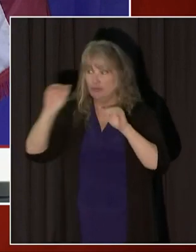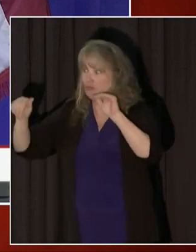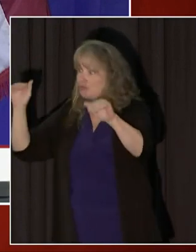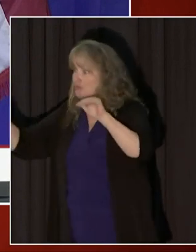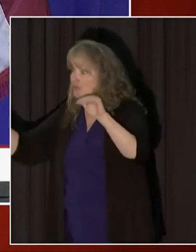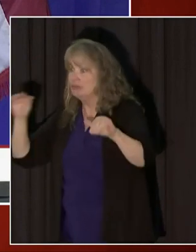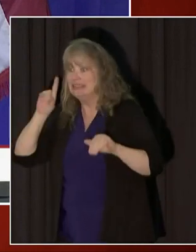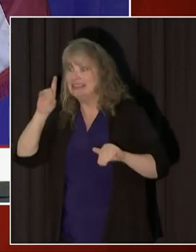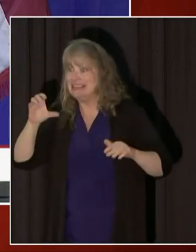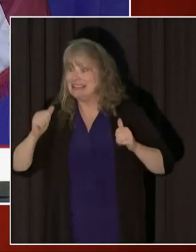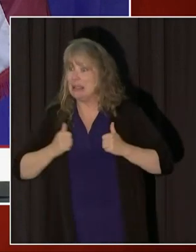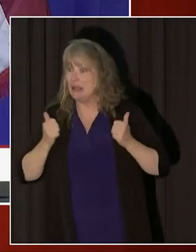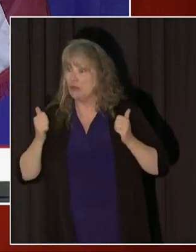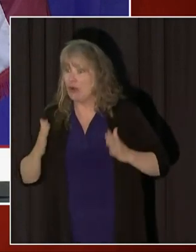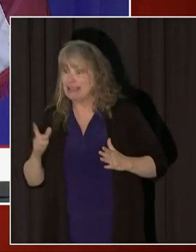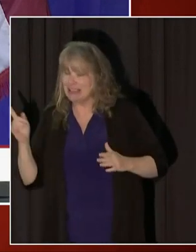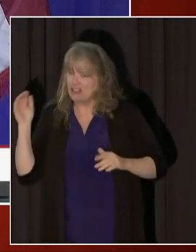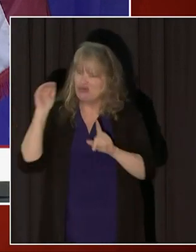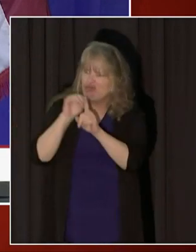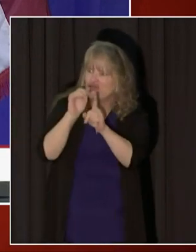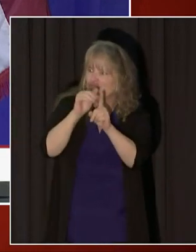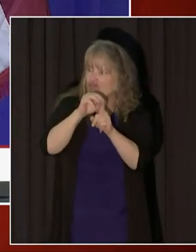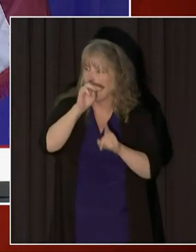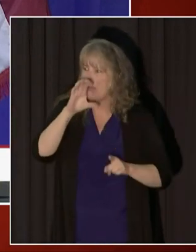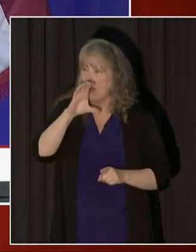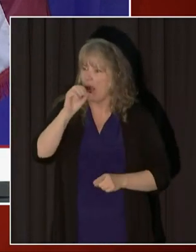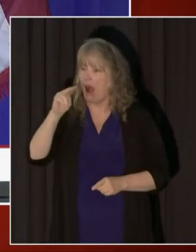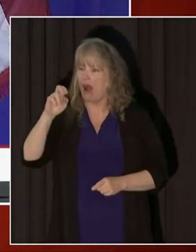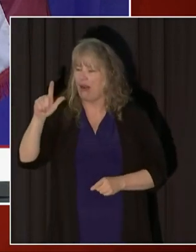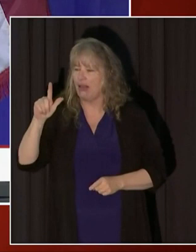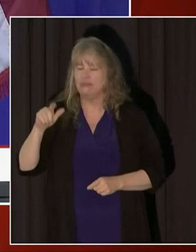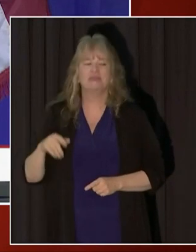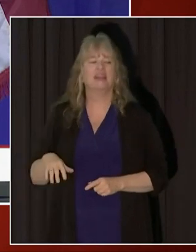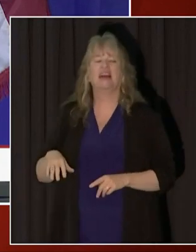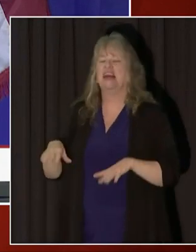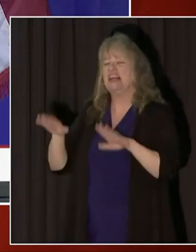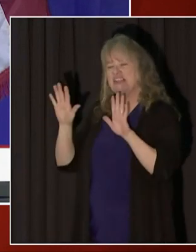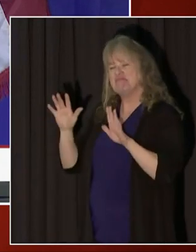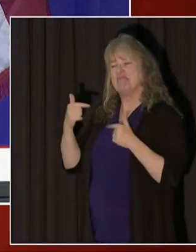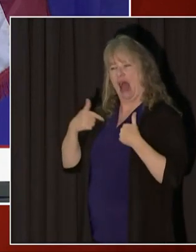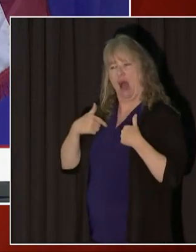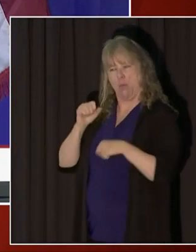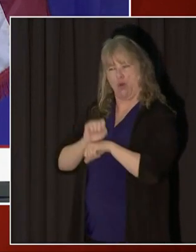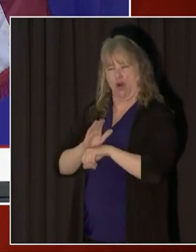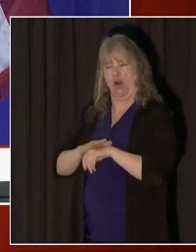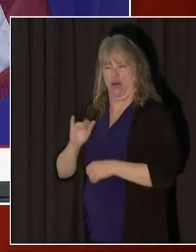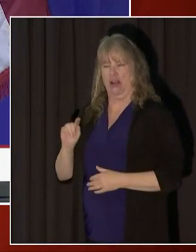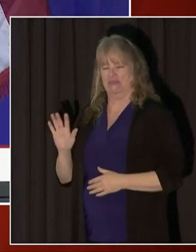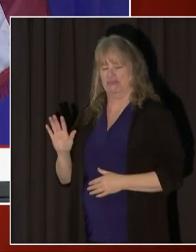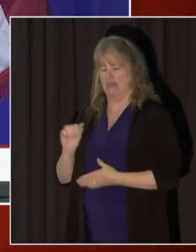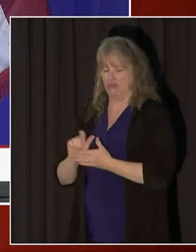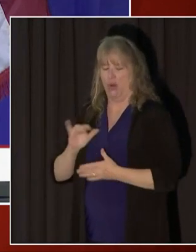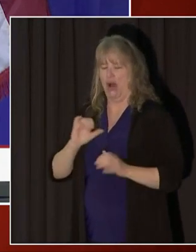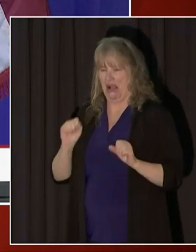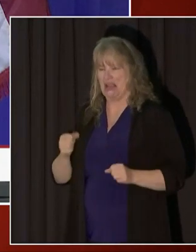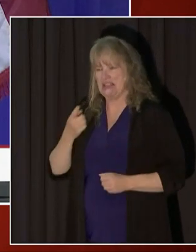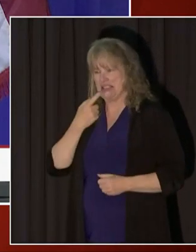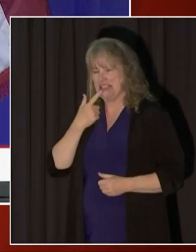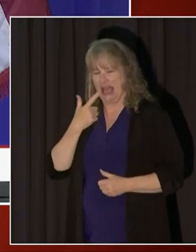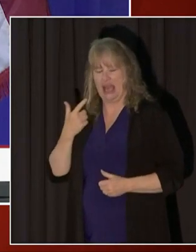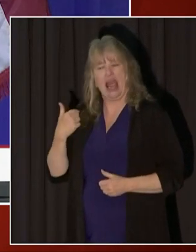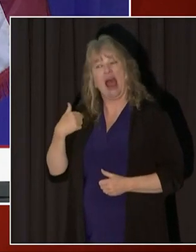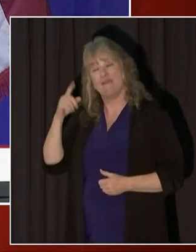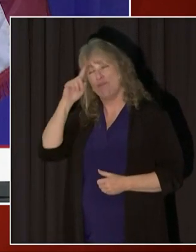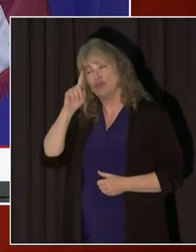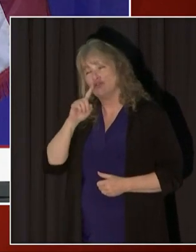Mitch McConnell's office? We're working on it, Bennett, and that's really all I can say right now. And certainly, we always follow the lead of our Congresswoman.